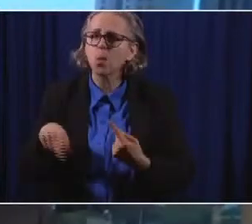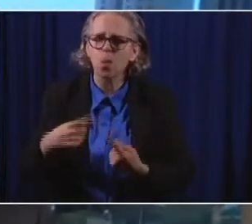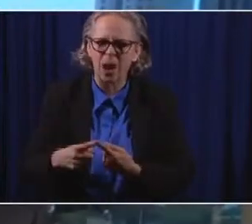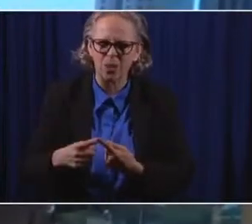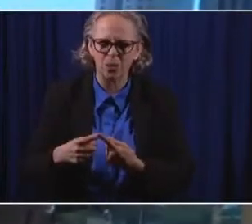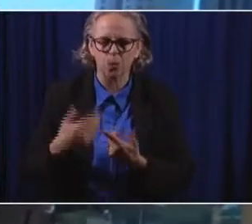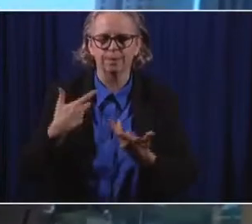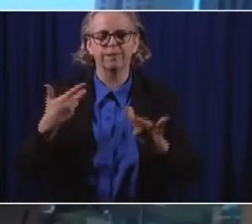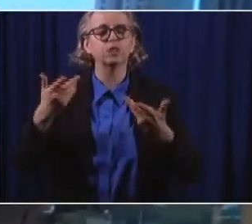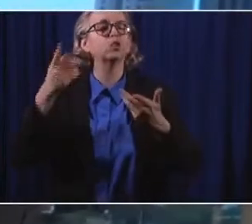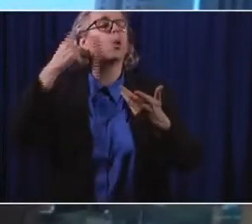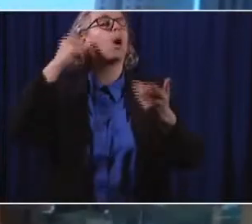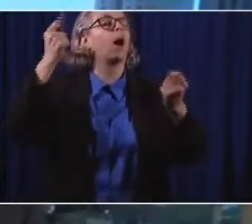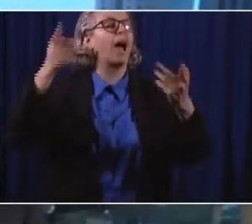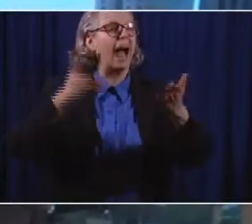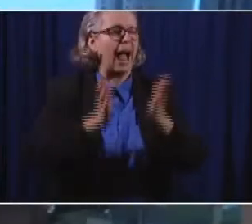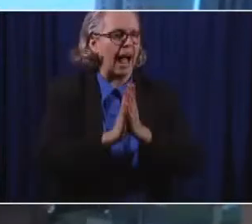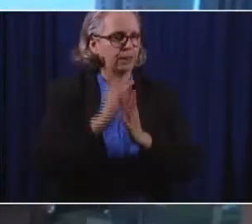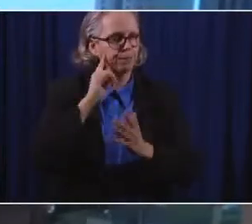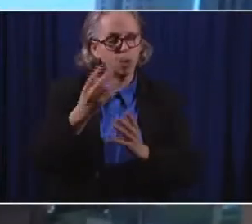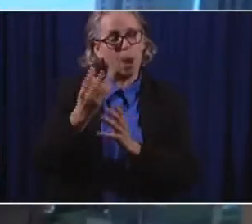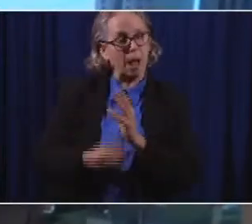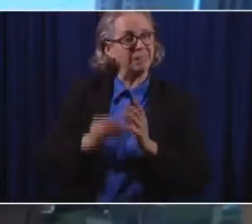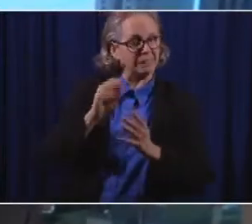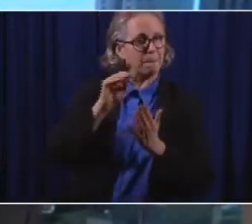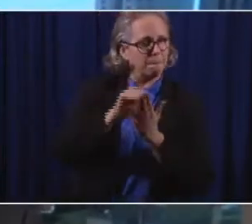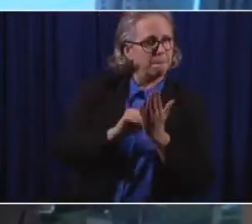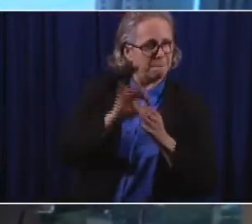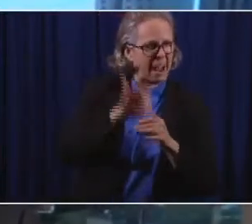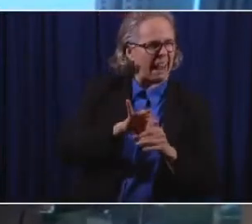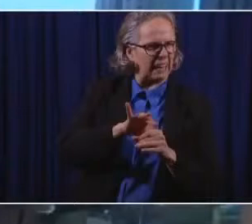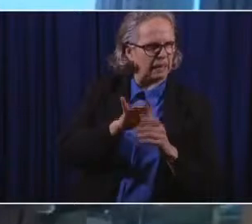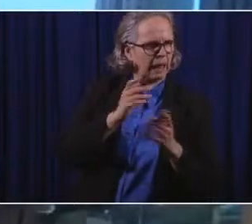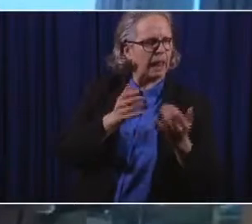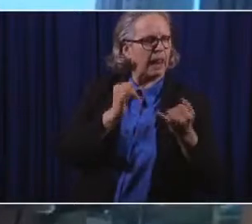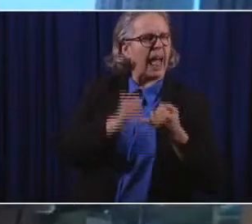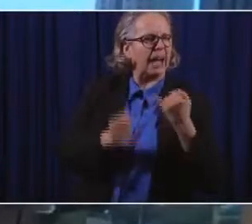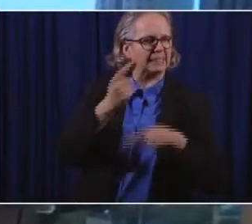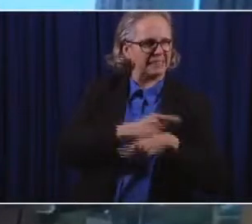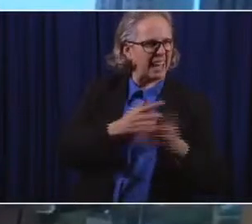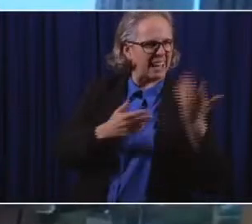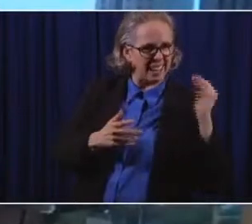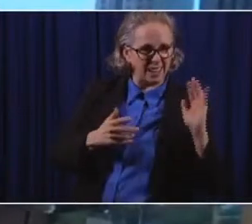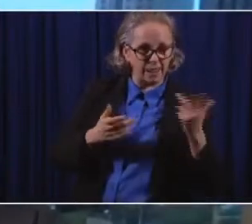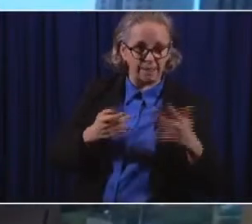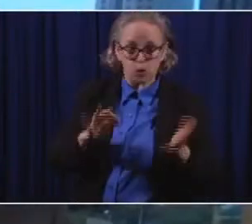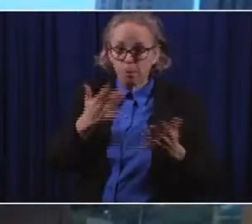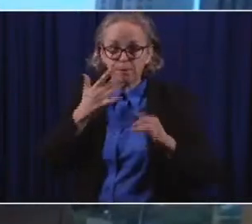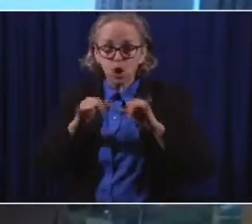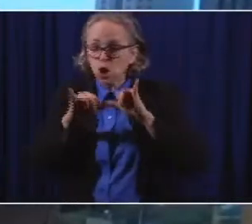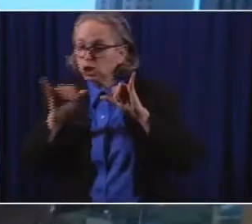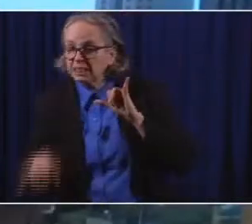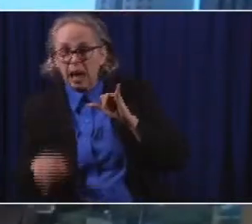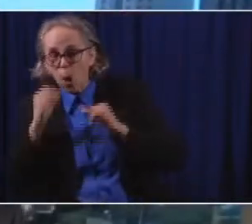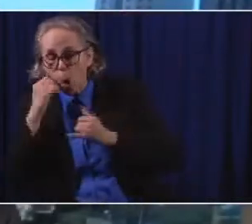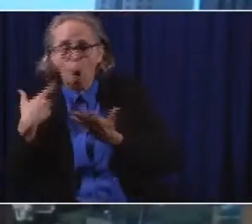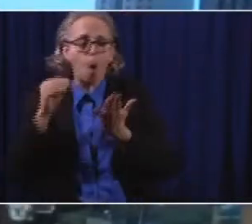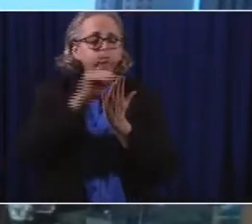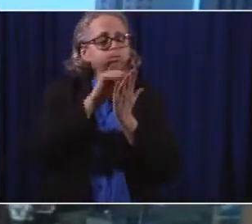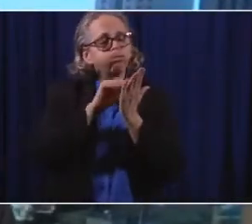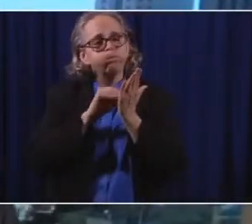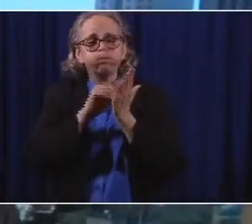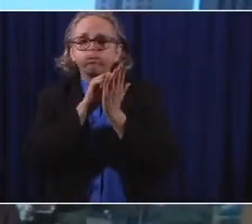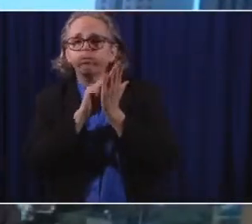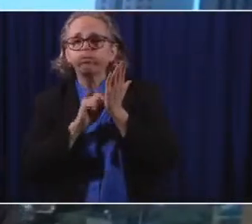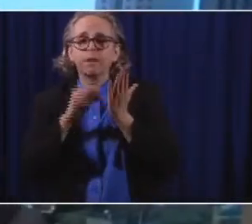absentee ballot. So if you want to be one of those millions of Ohioans who is voting from the safety and comfort of home, today is the day to do so. You can do